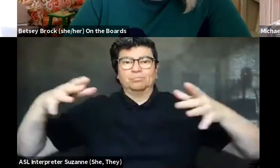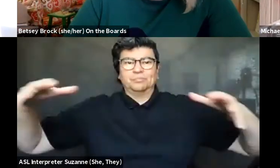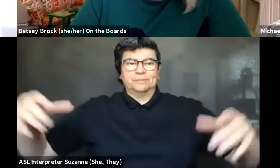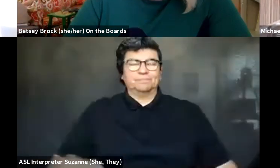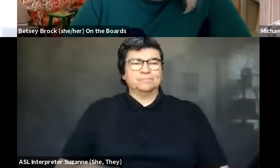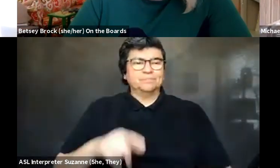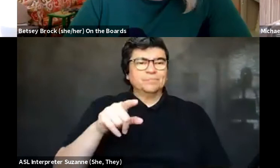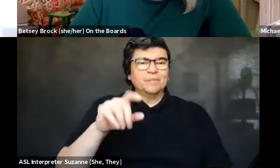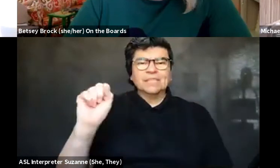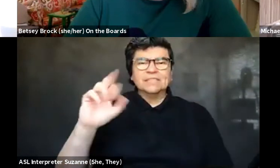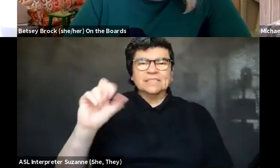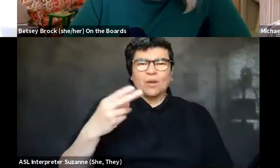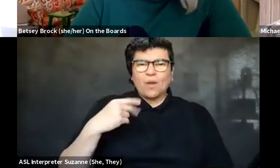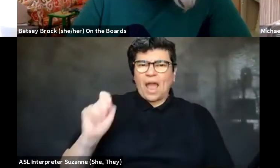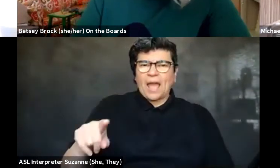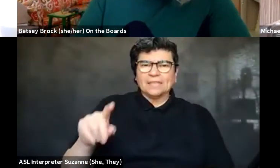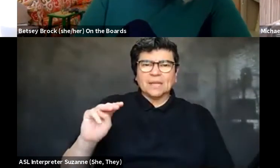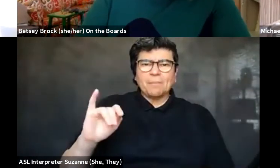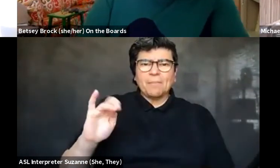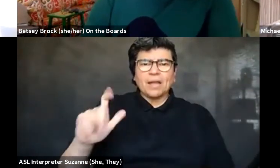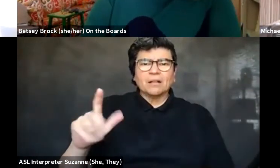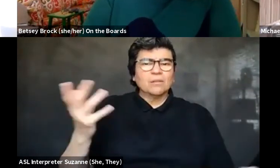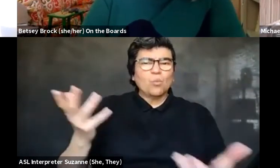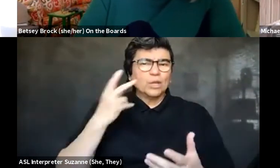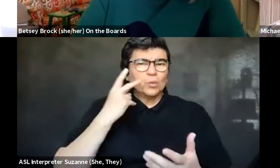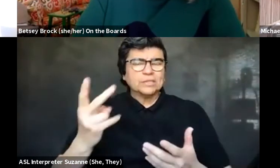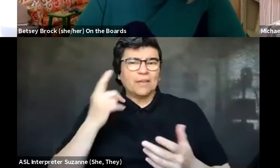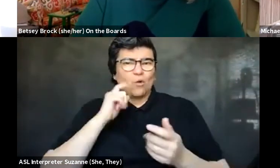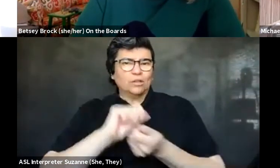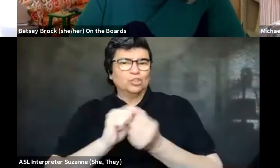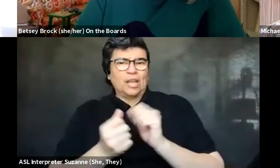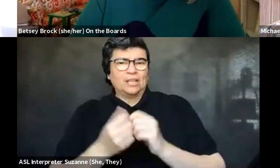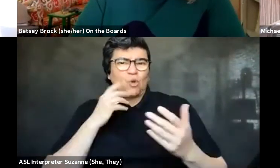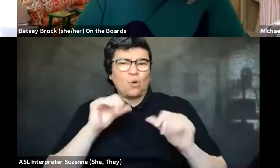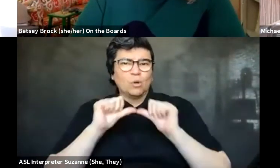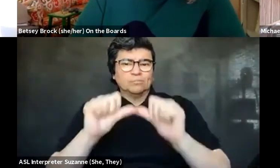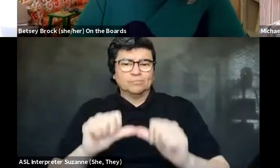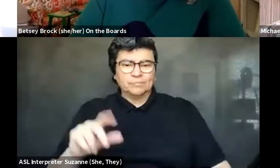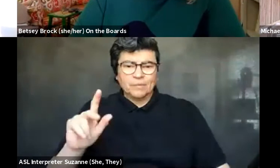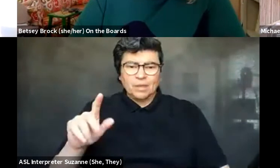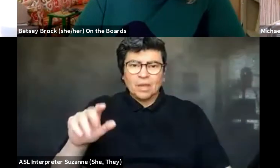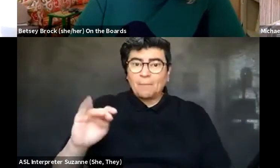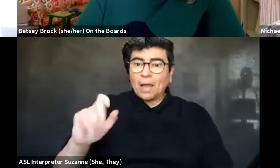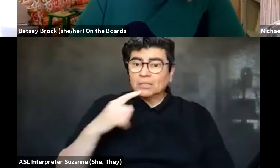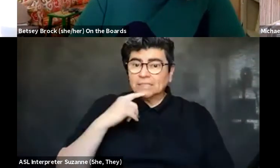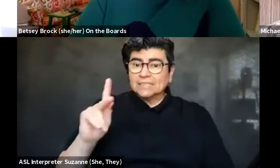Michael, what are you seeing sort of on a sector-wide basis? Oh, what I think, Kevin, did you want to jump in?